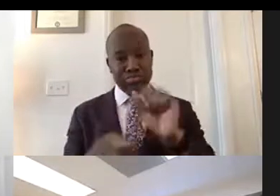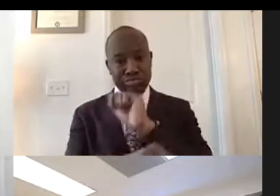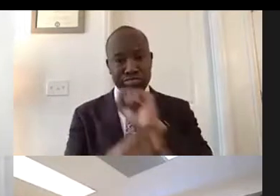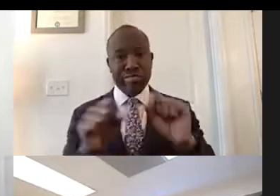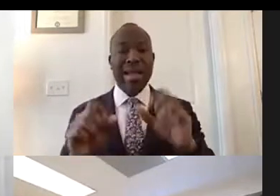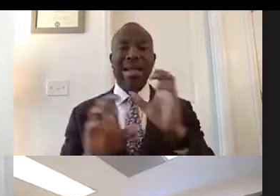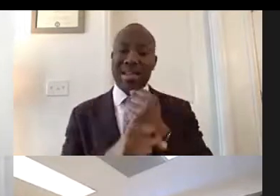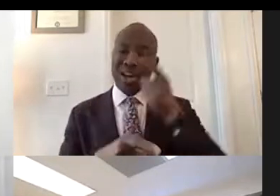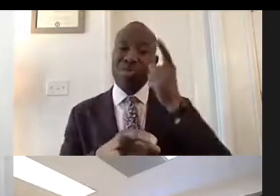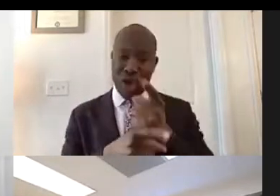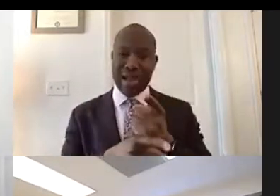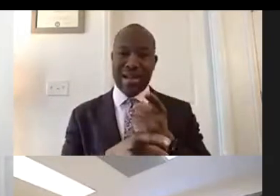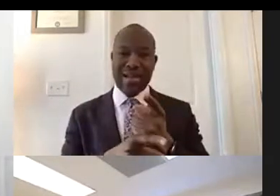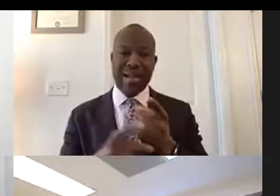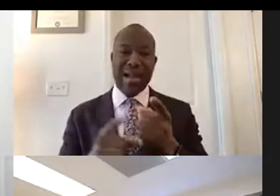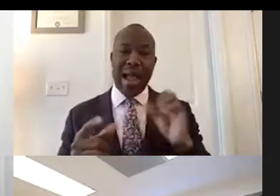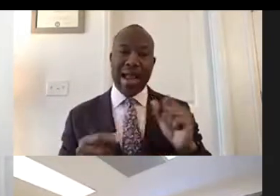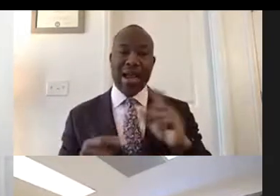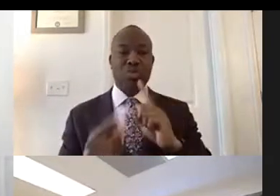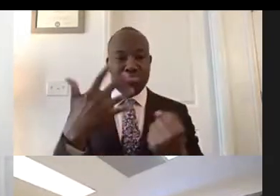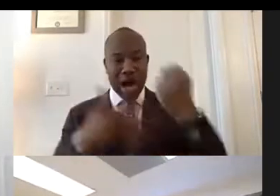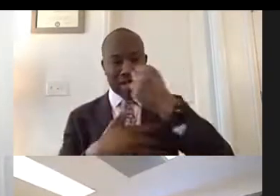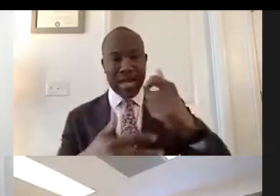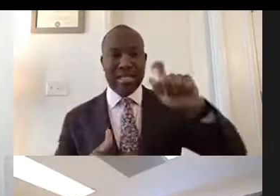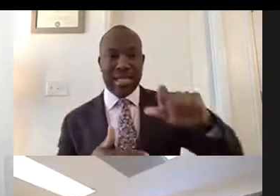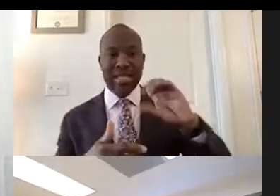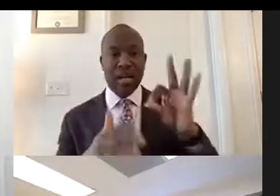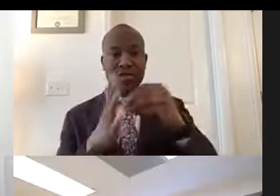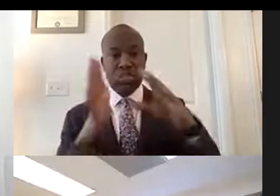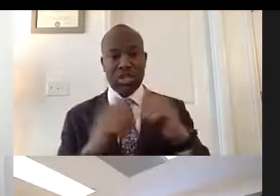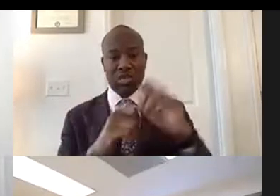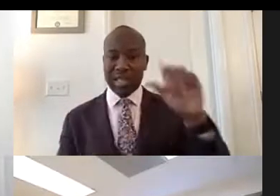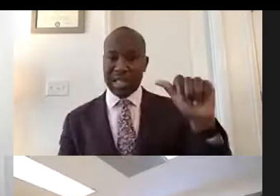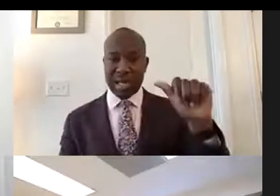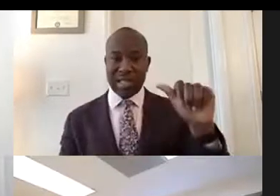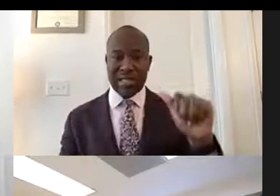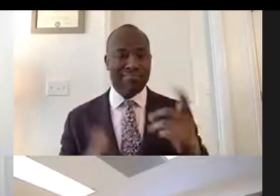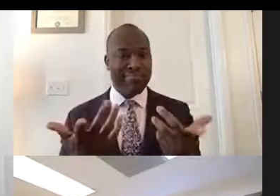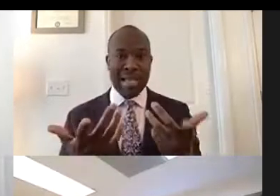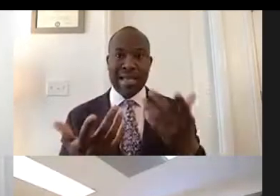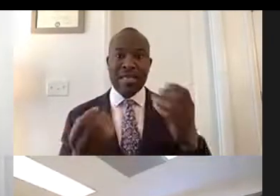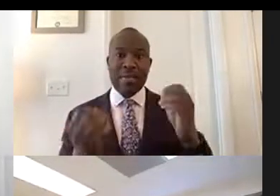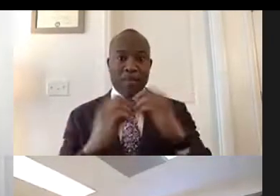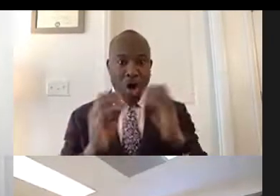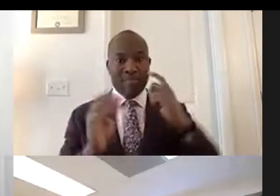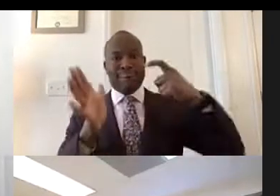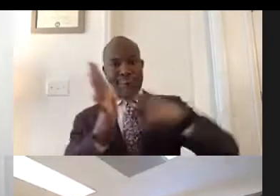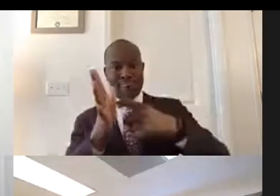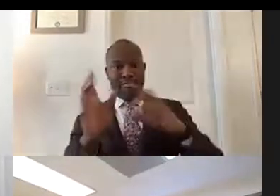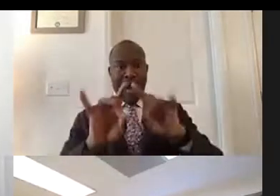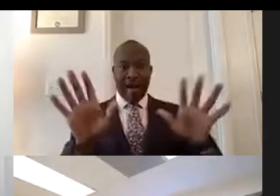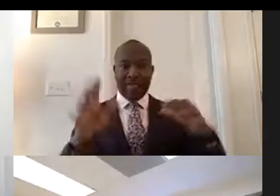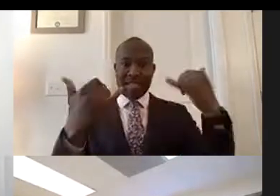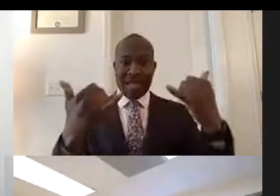have had a unique opportunity within the COVID pandemic to get things right and really prioritize the needs of students with